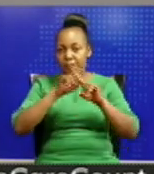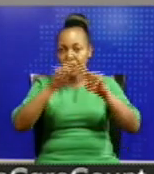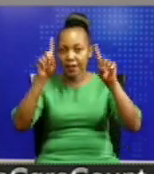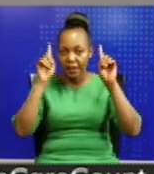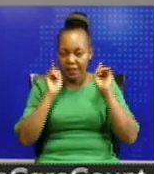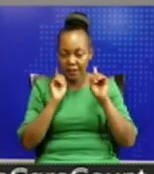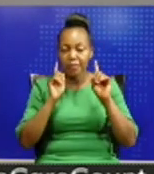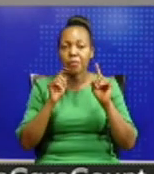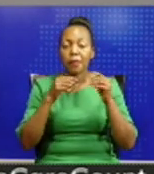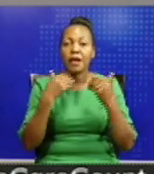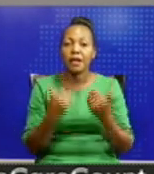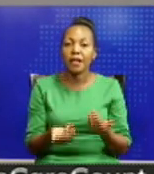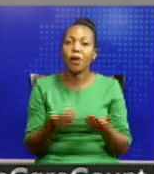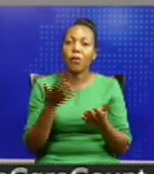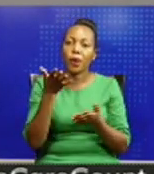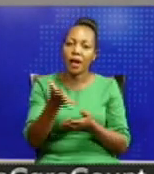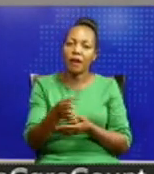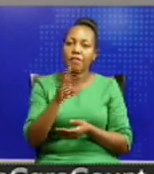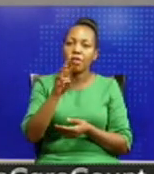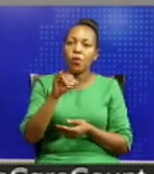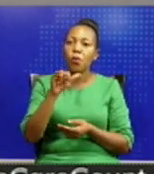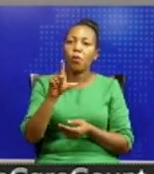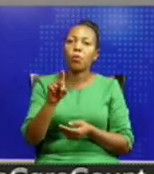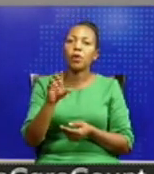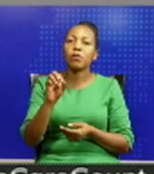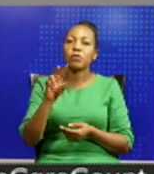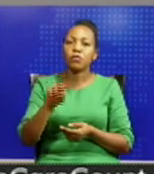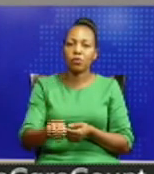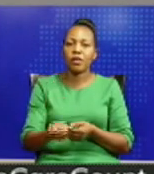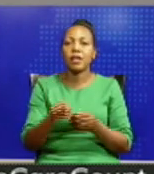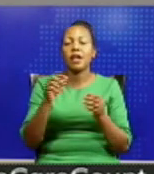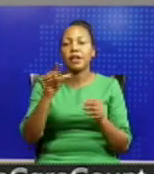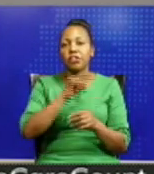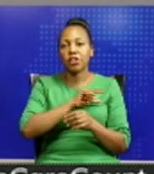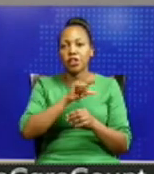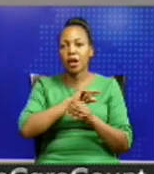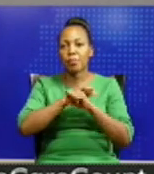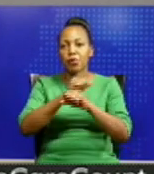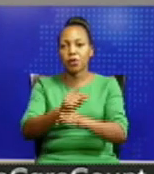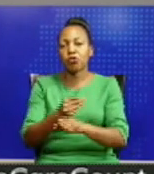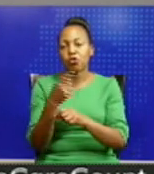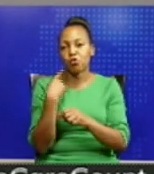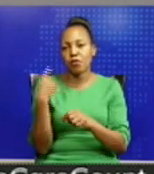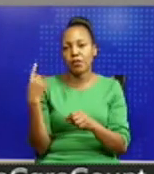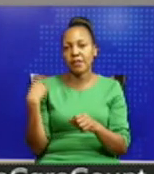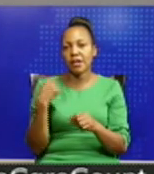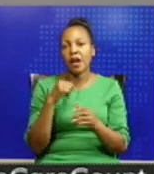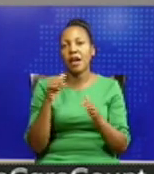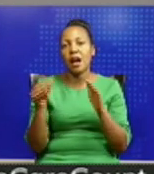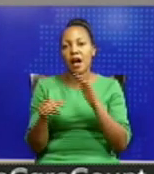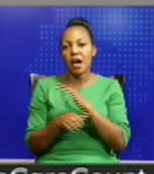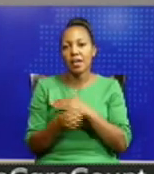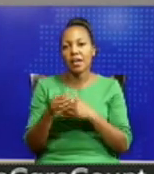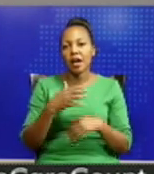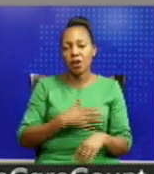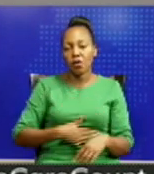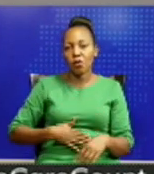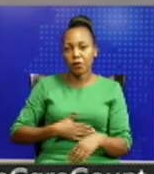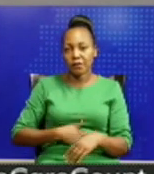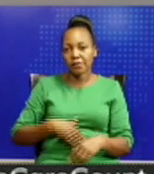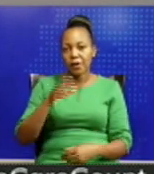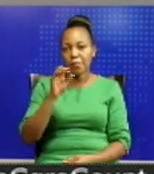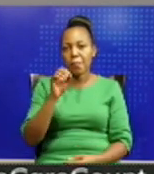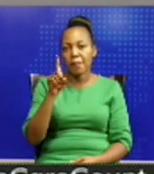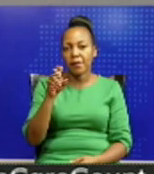and Makerere University. We also do have Wilson Senyonyi. He is a gender and protection officer. Yes, coordinator in charge